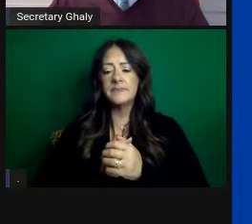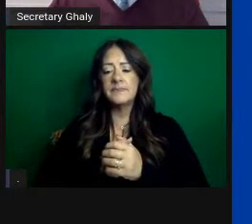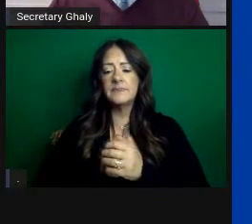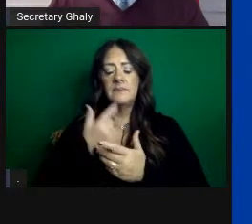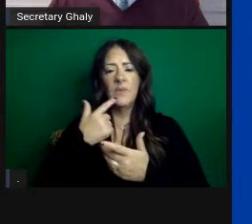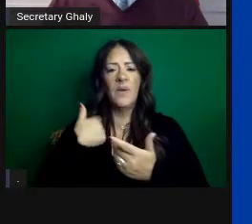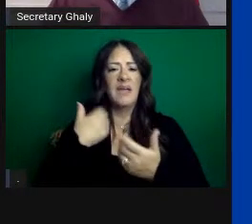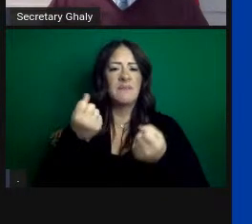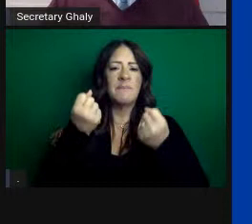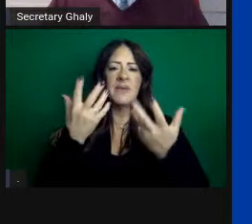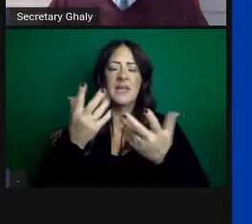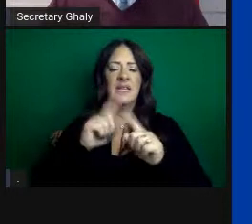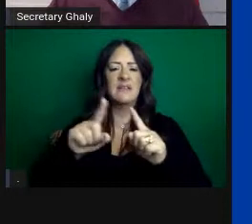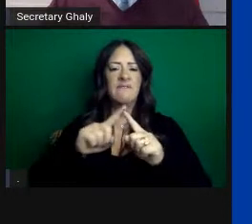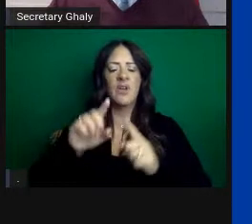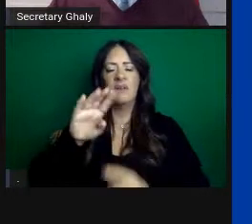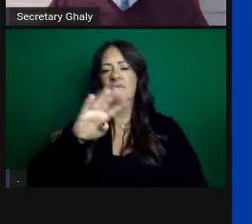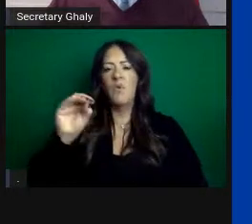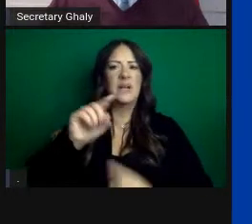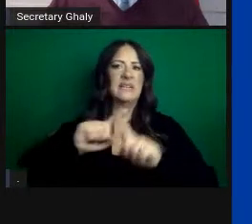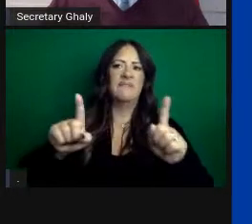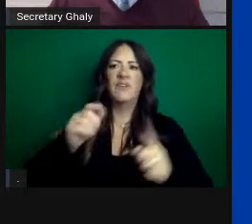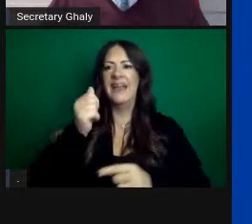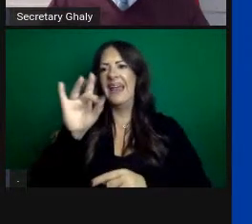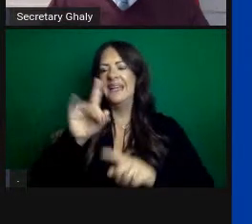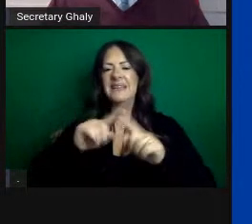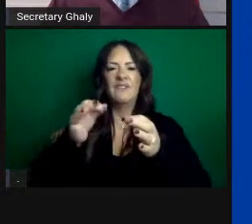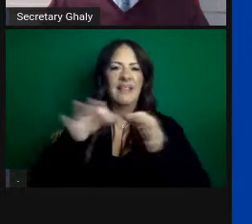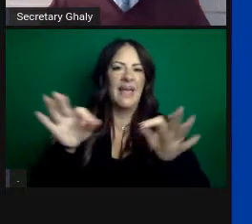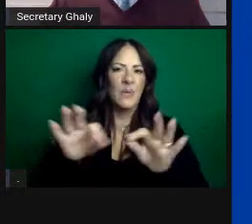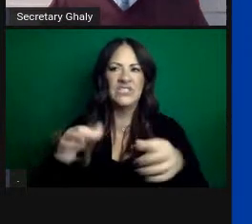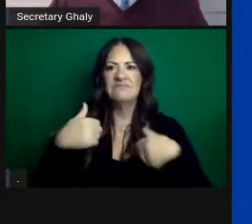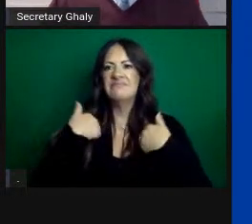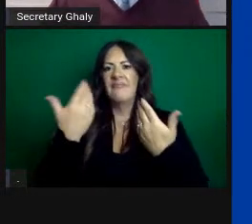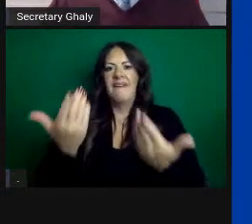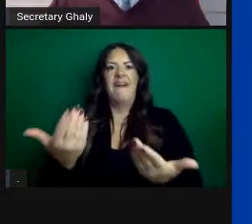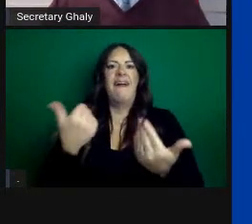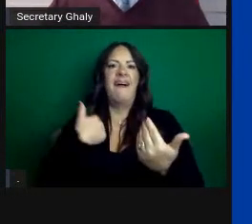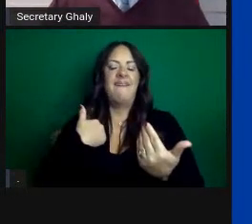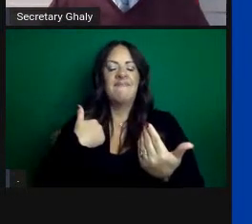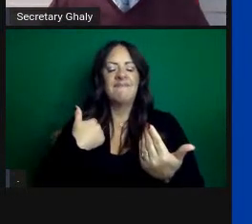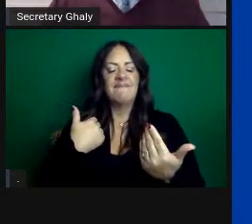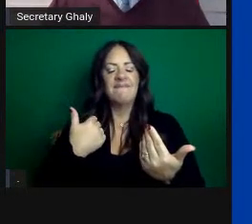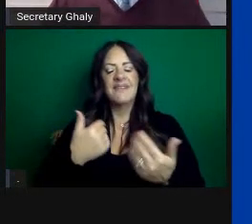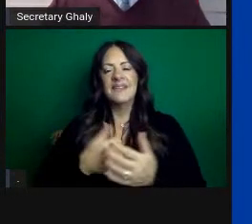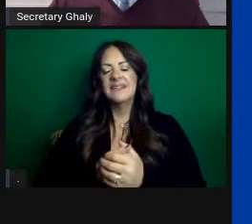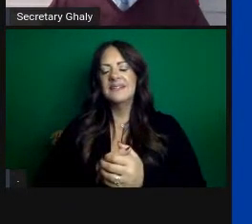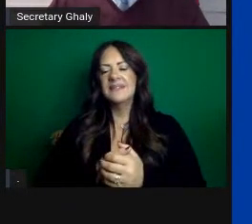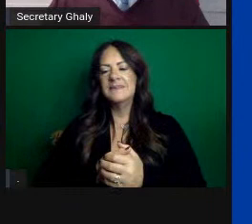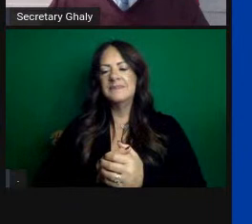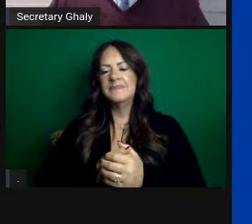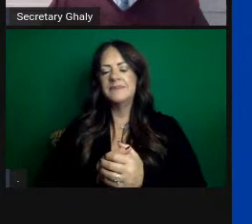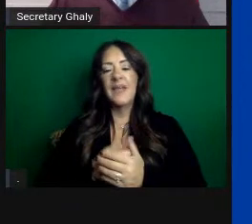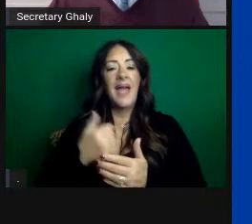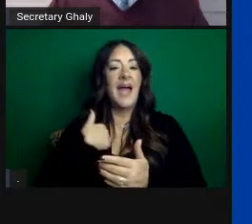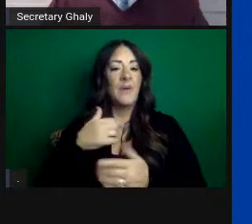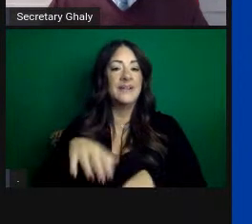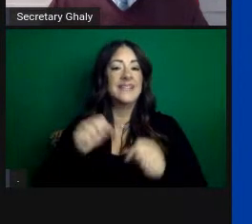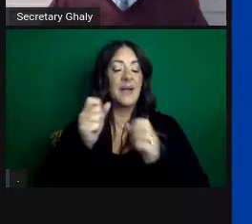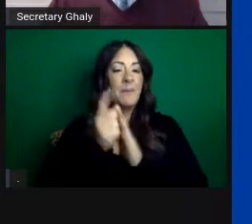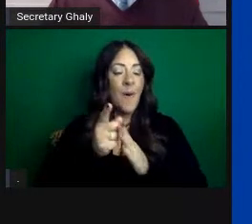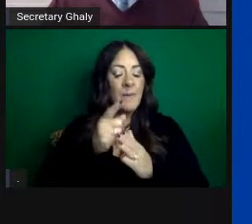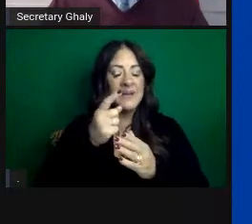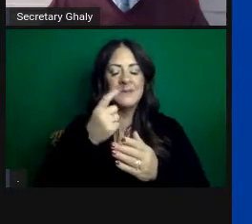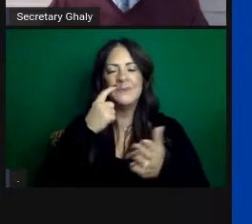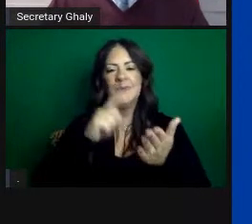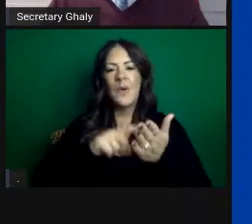different ethnic outlets, 18 different languages. And I want to take a moment now, our very own new California